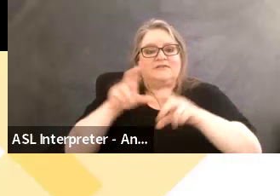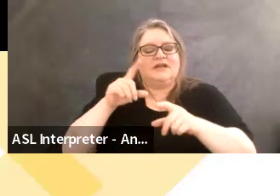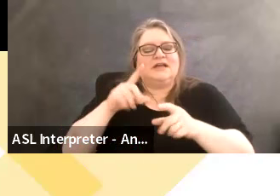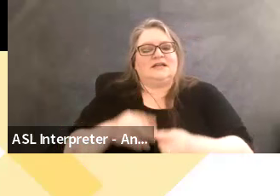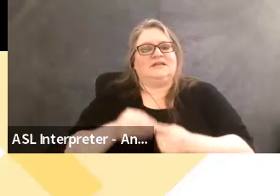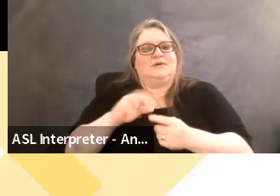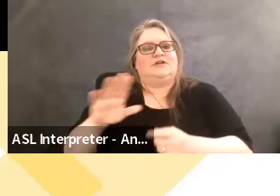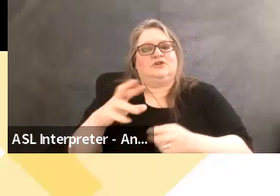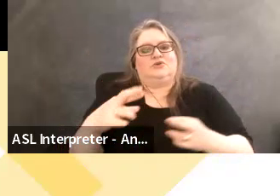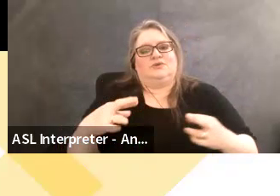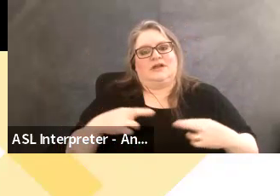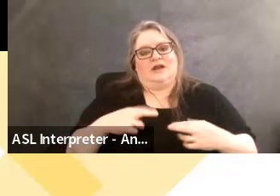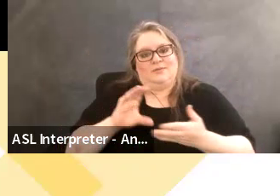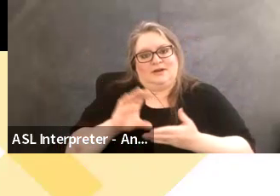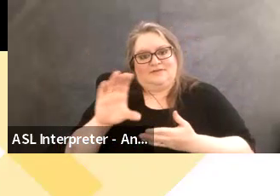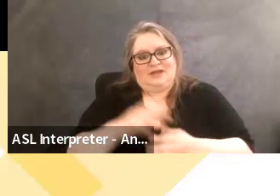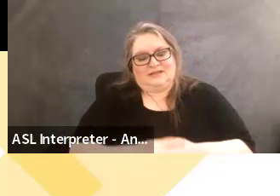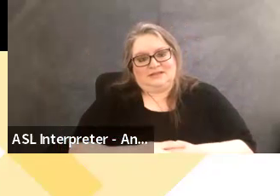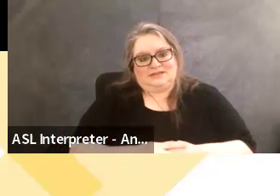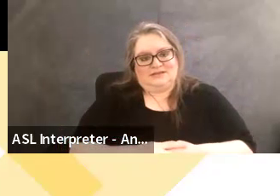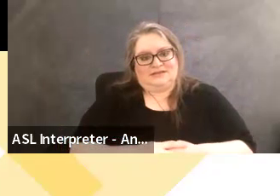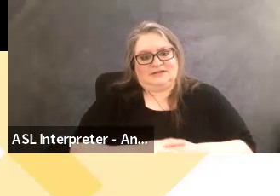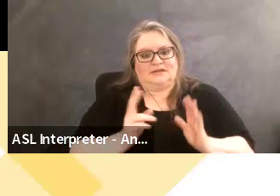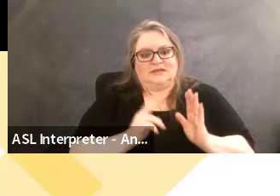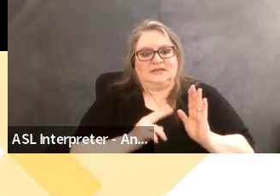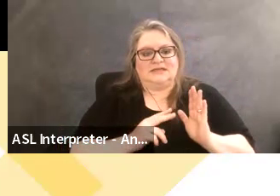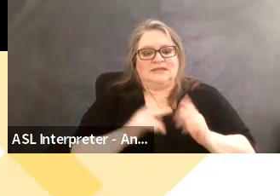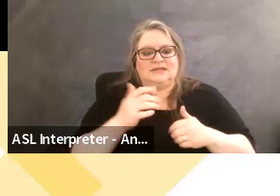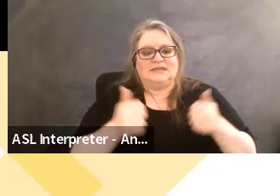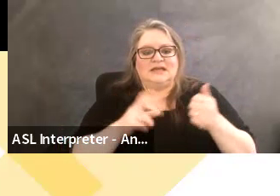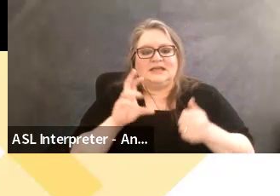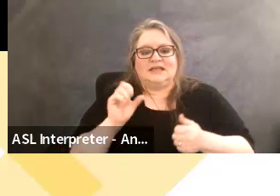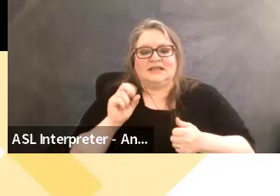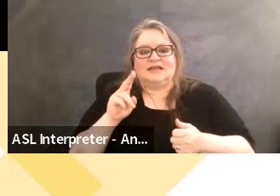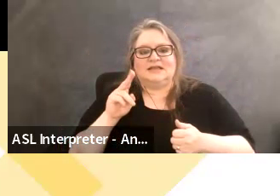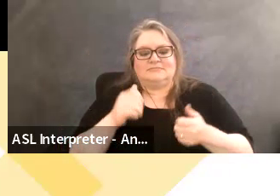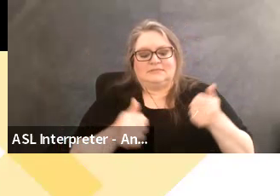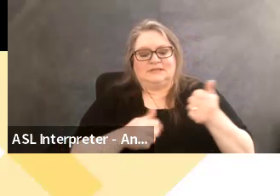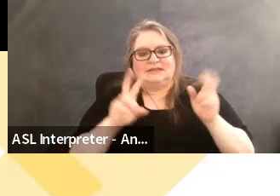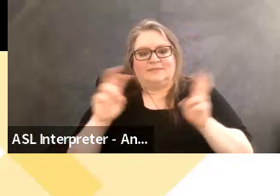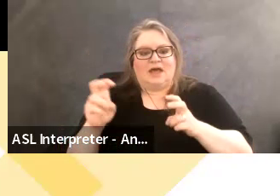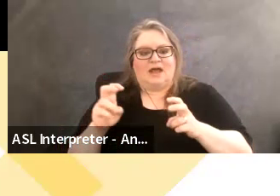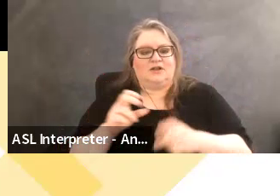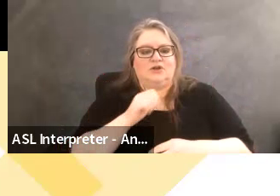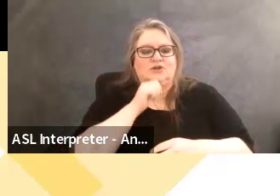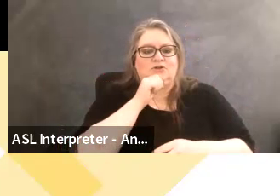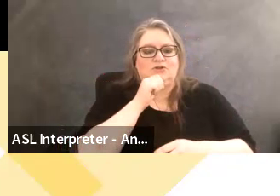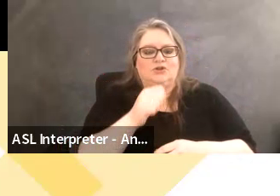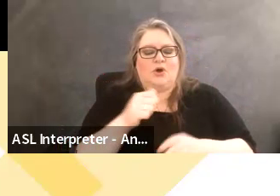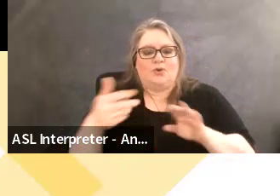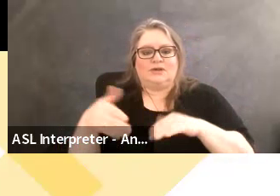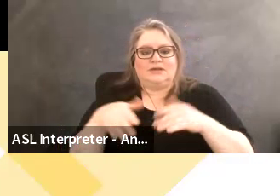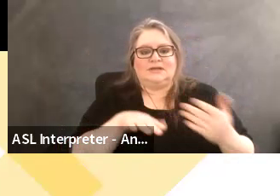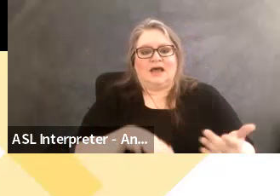retirement investing. Look at the subtitle on that one in the bottom left. Don't die